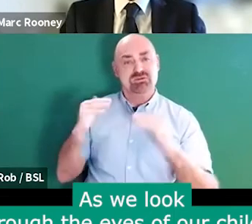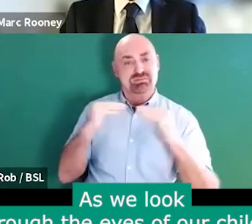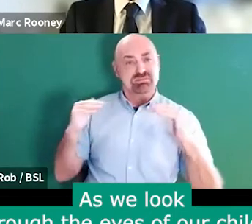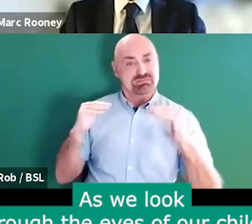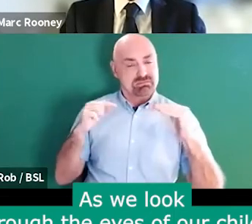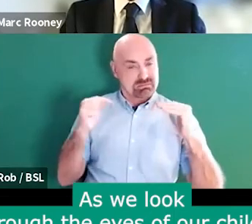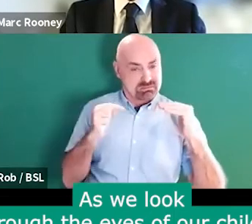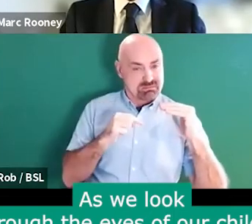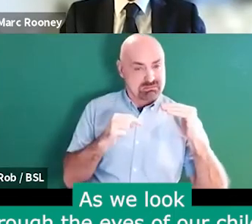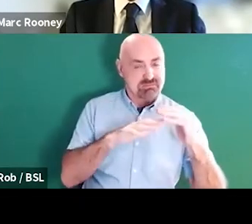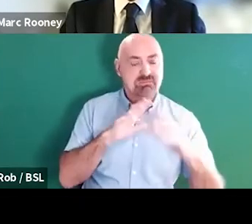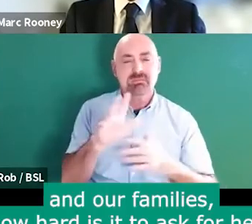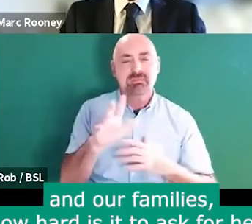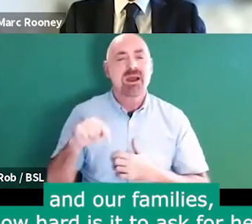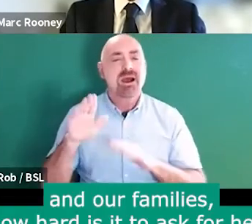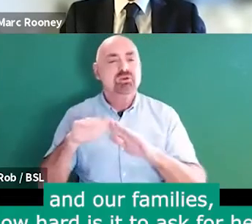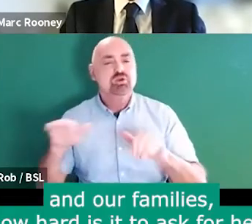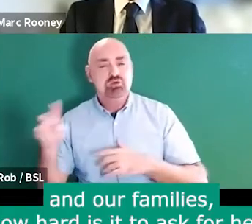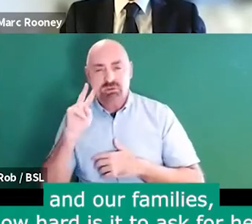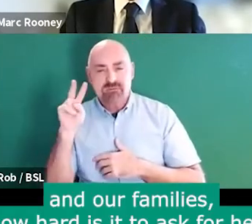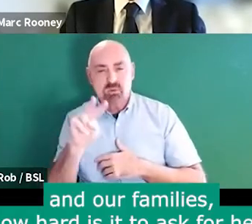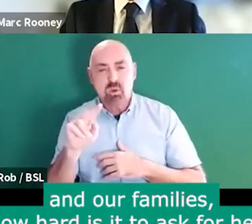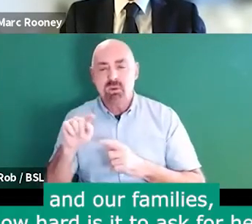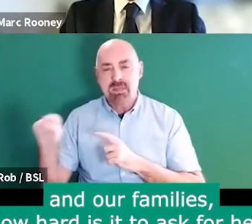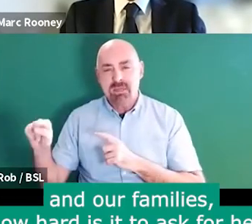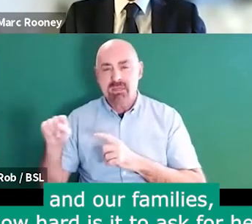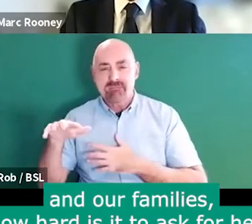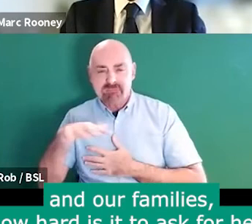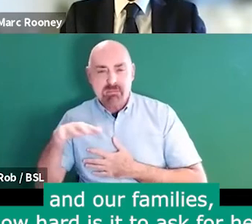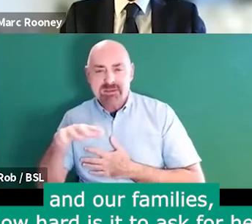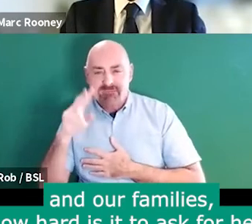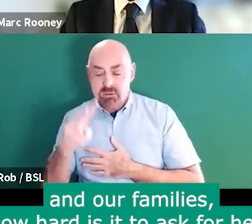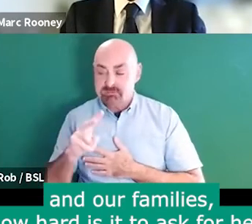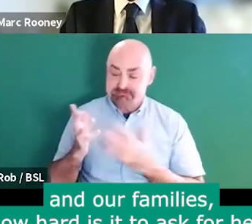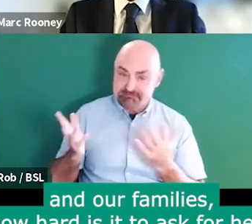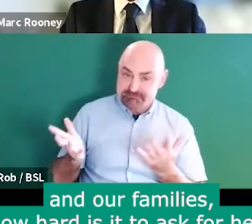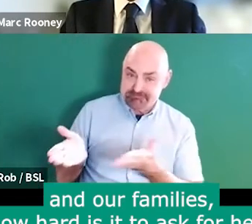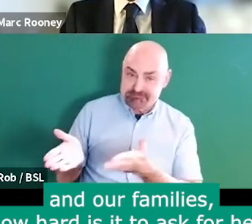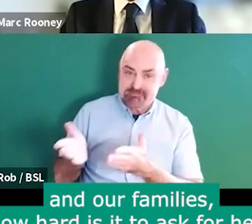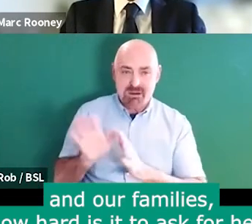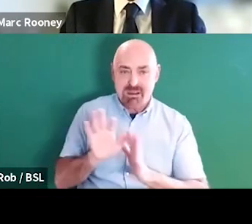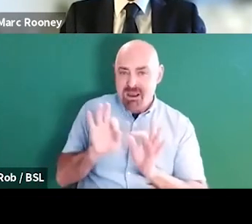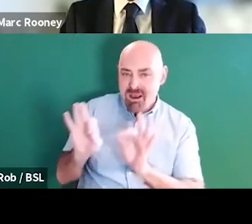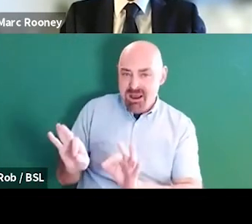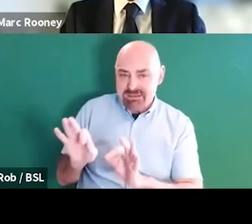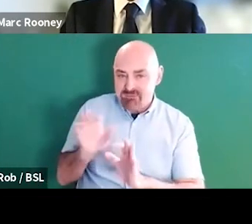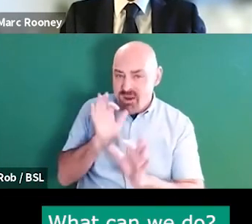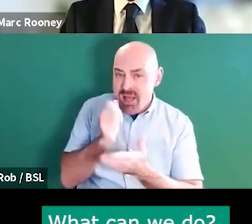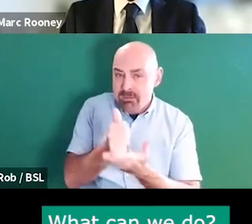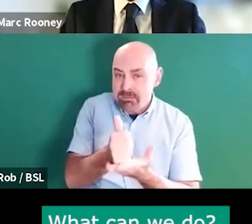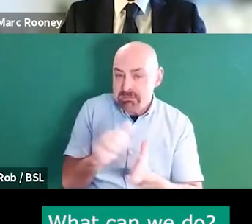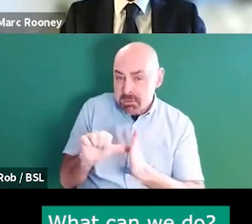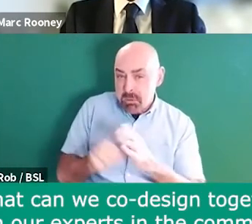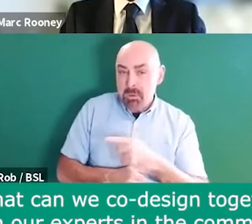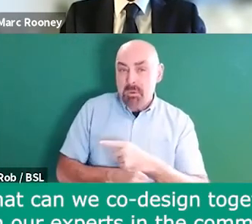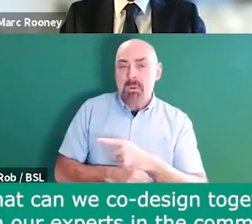through the eyes of our children and our families, how hard is it to ask for help? What